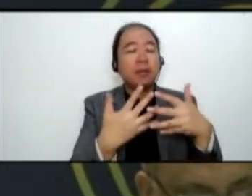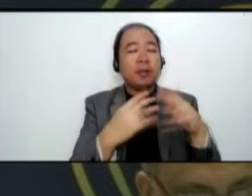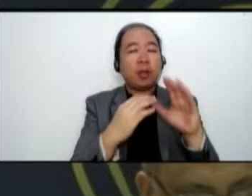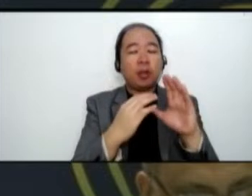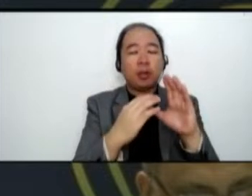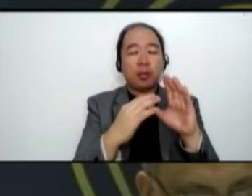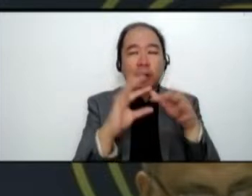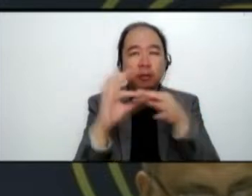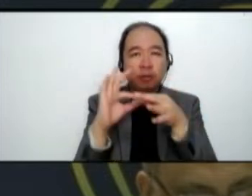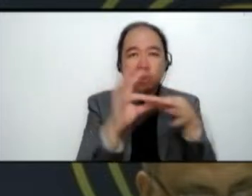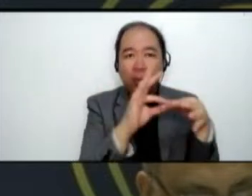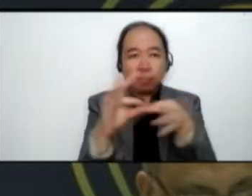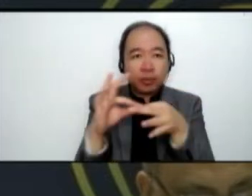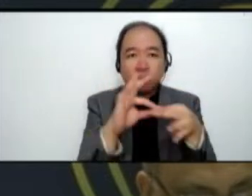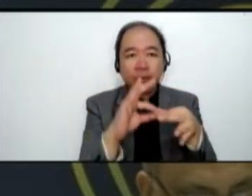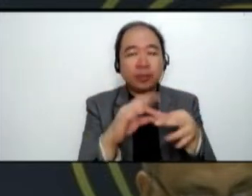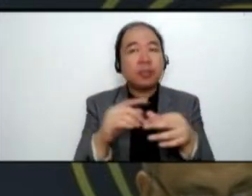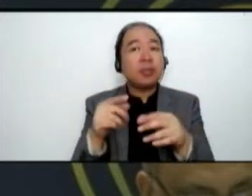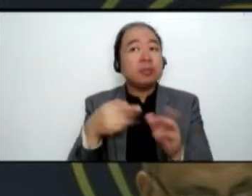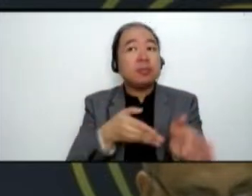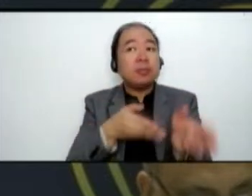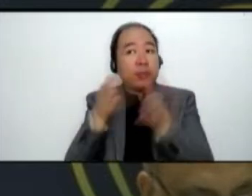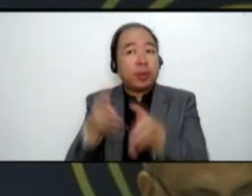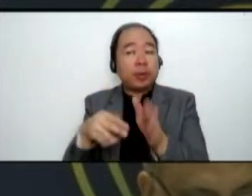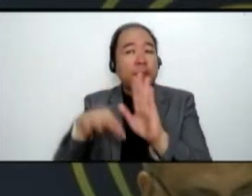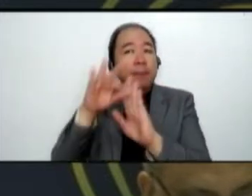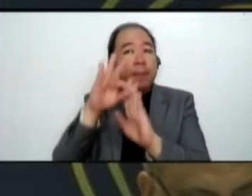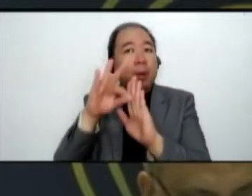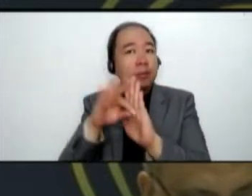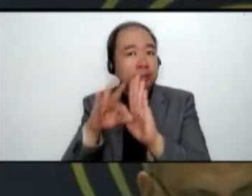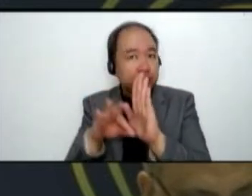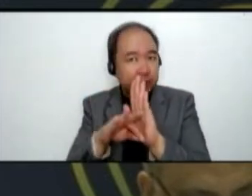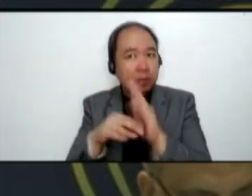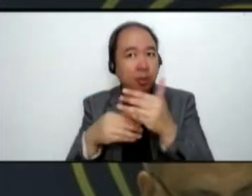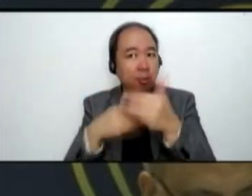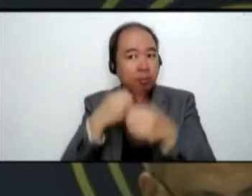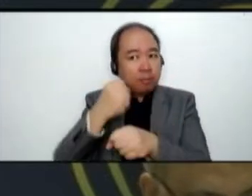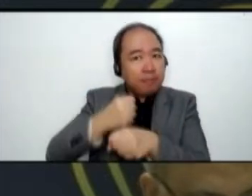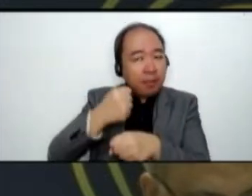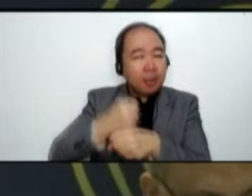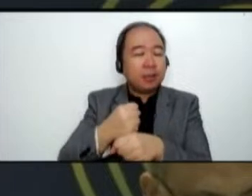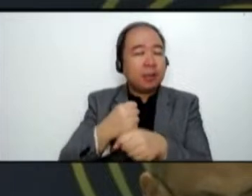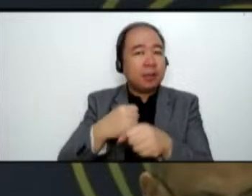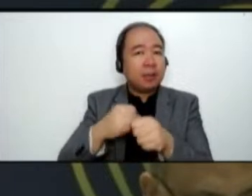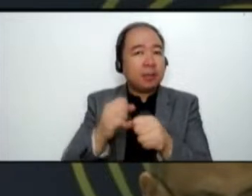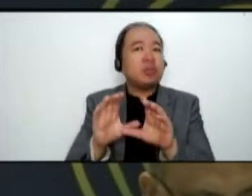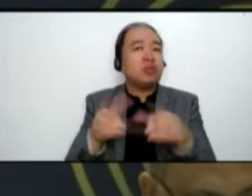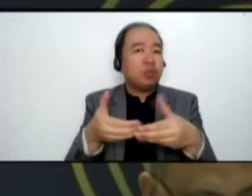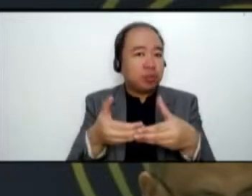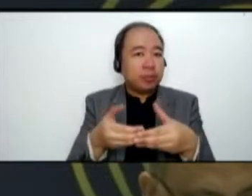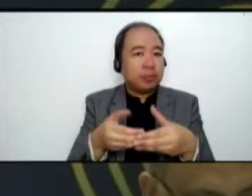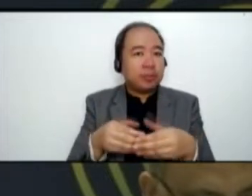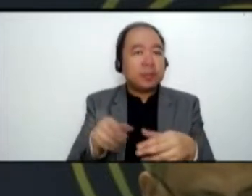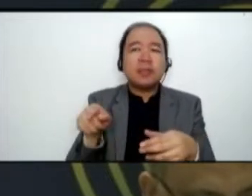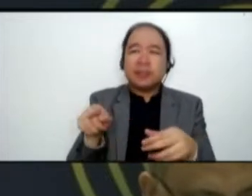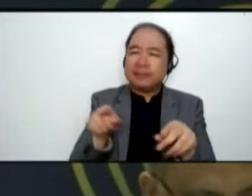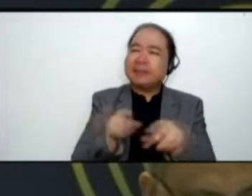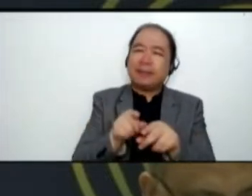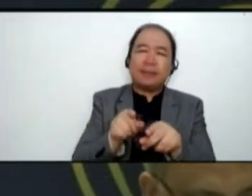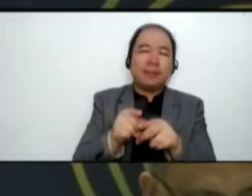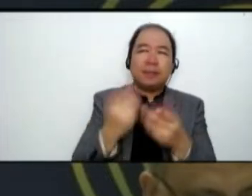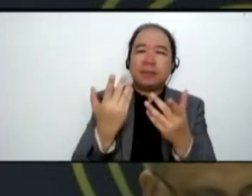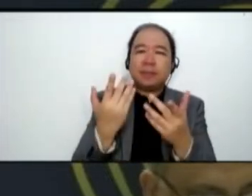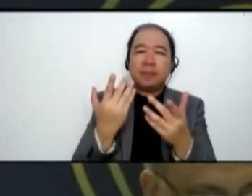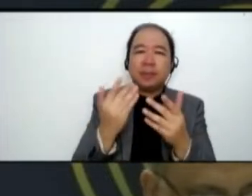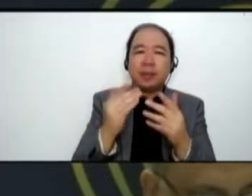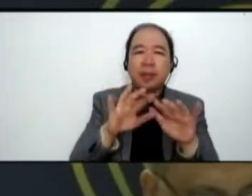a policy formulation section, and we also find difficulties in communicating between the